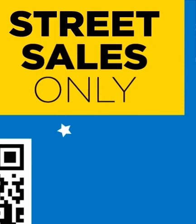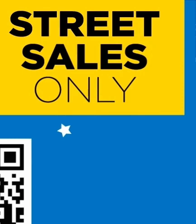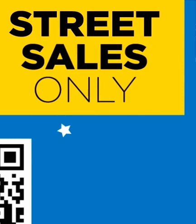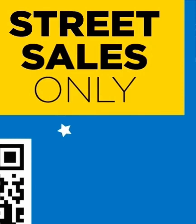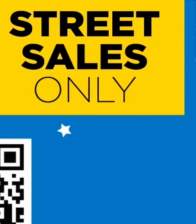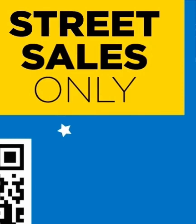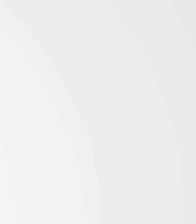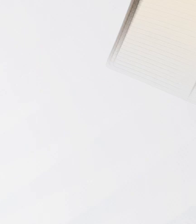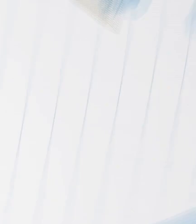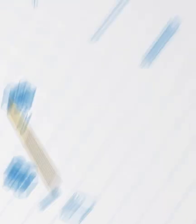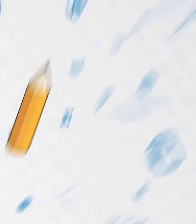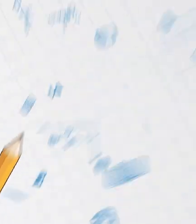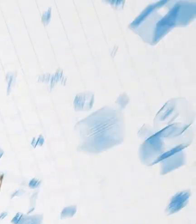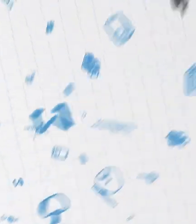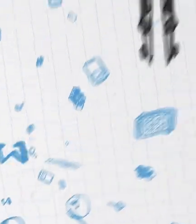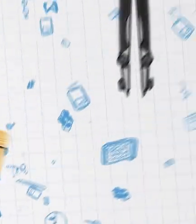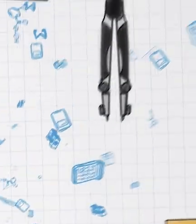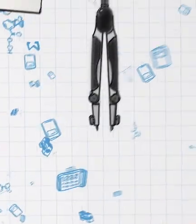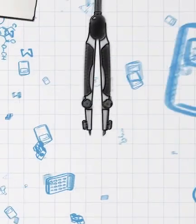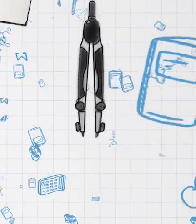Zoe and Zoshi.